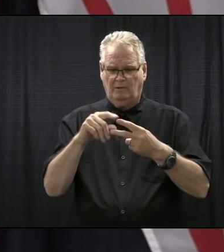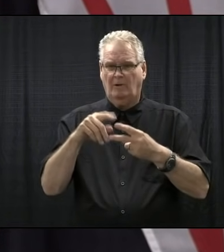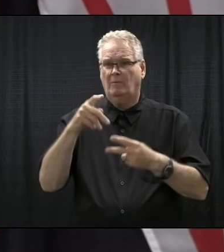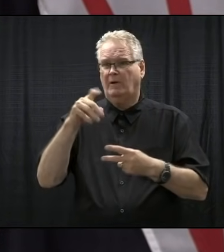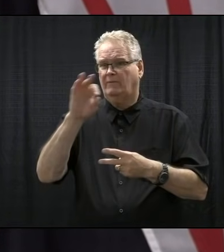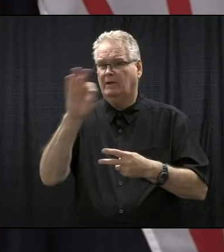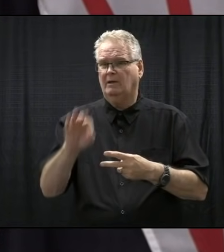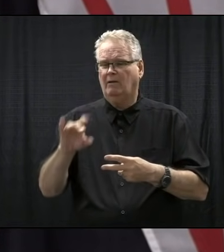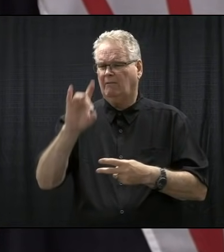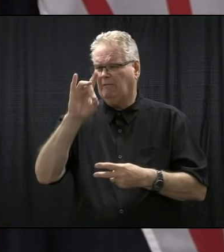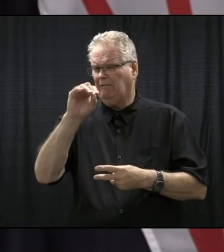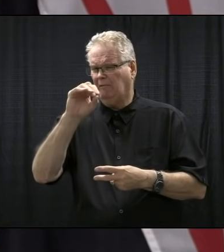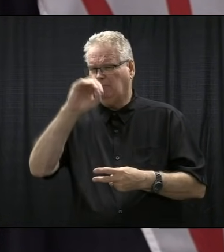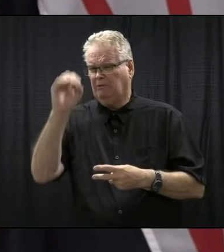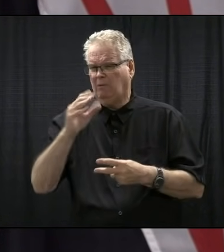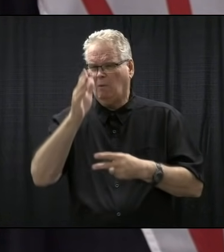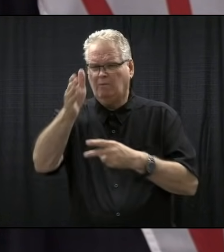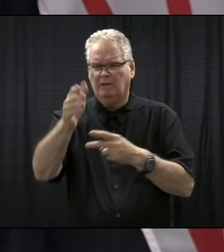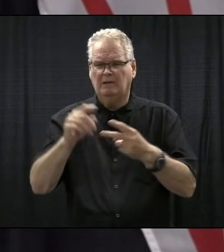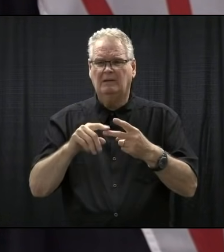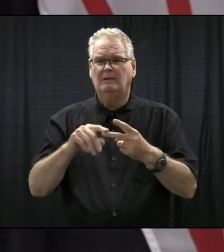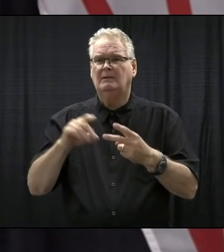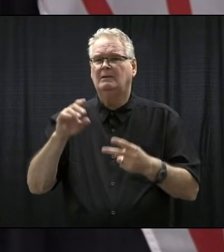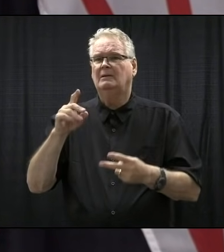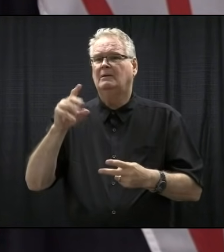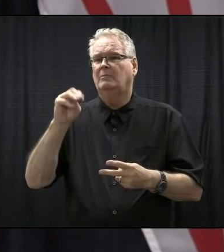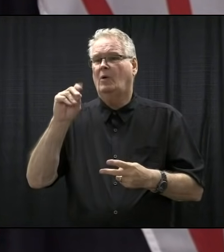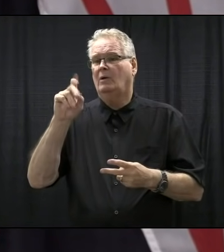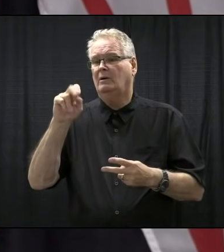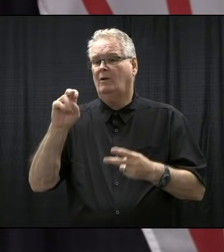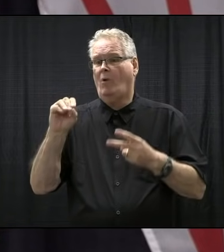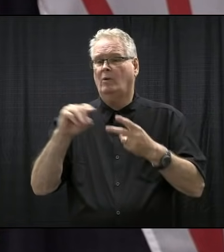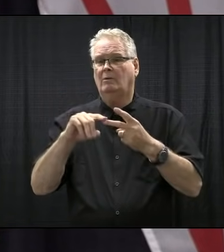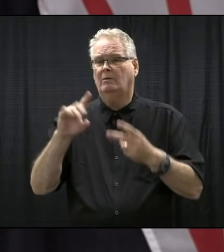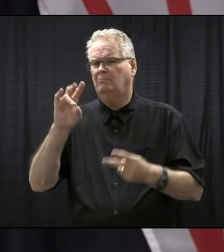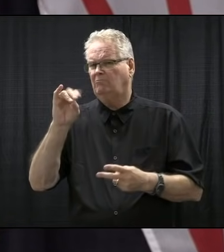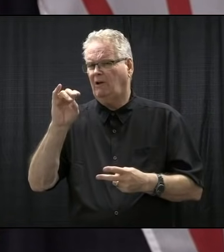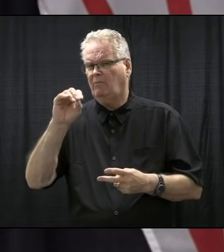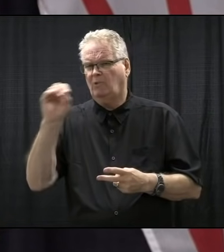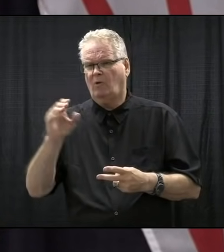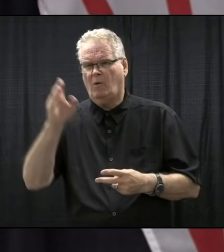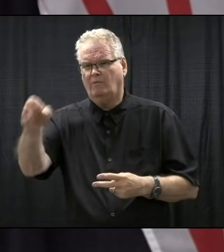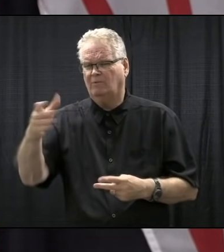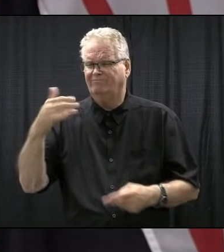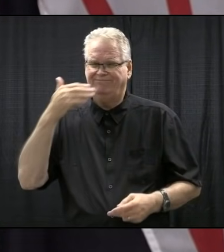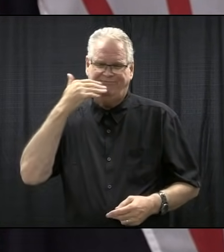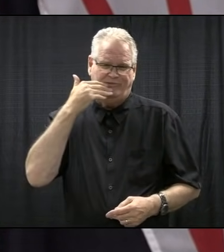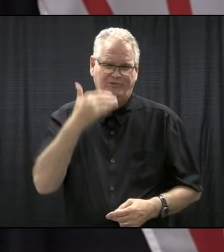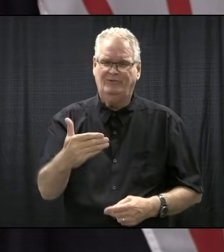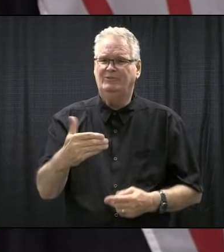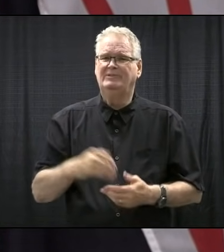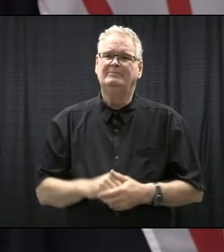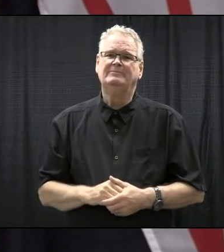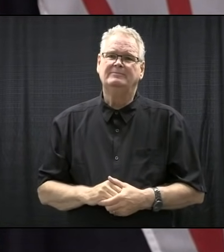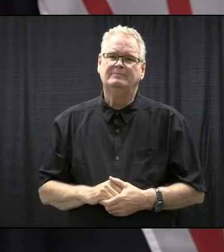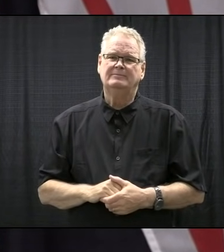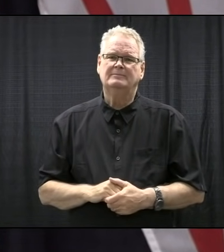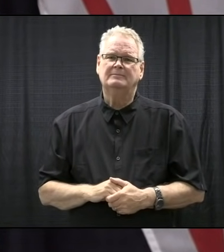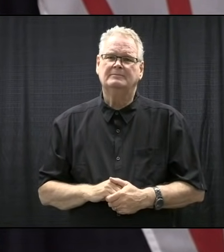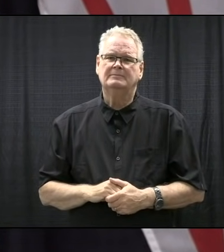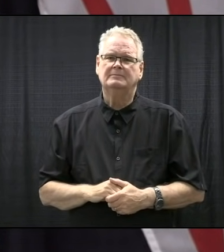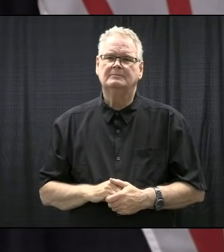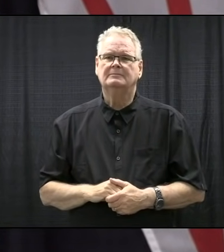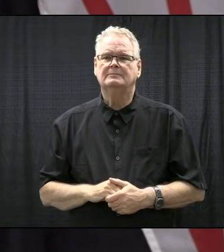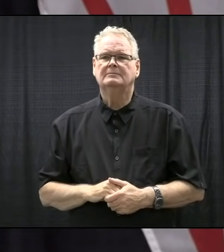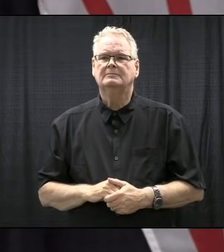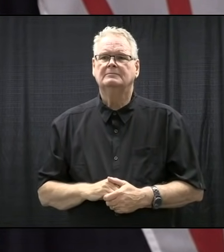province. I was out in Central over the weekend, and I noticed the northern areas of that region are lagging